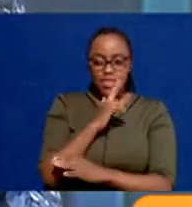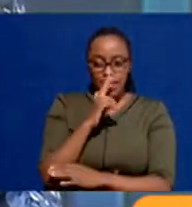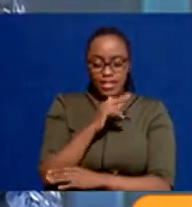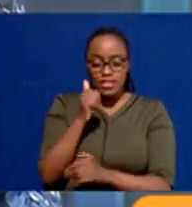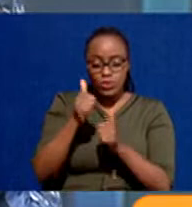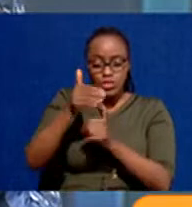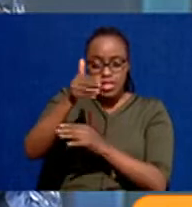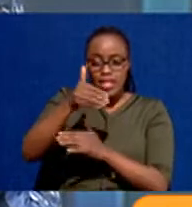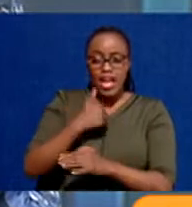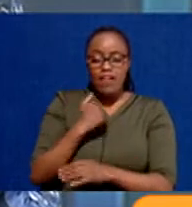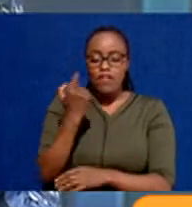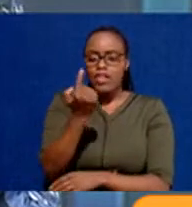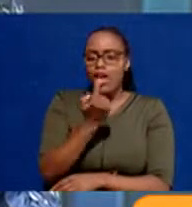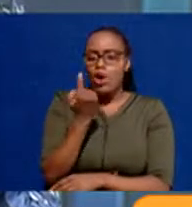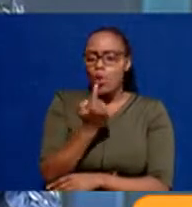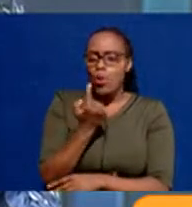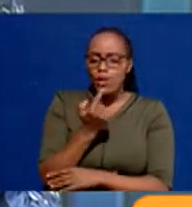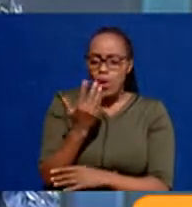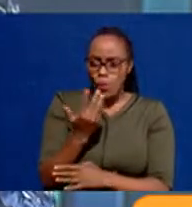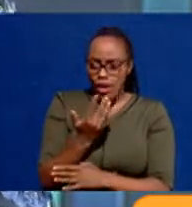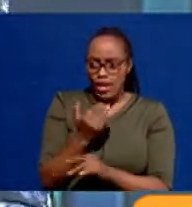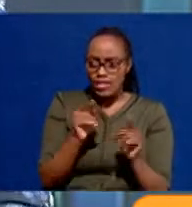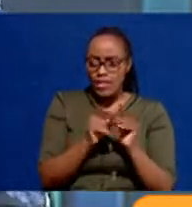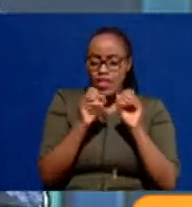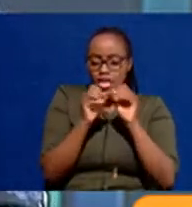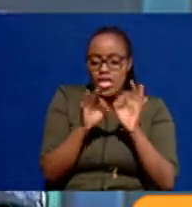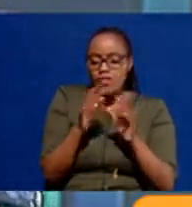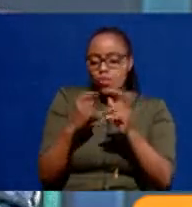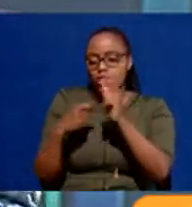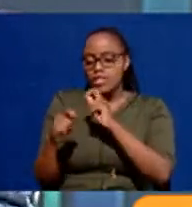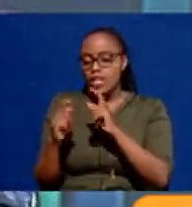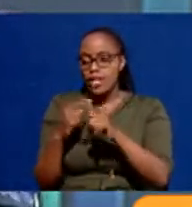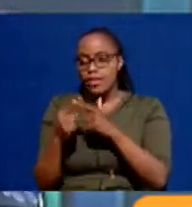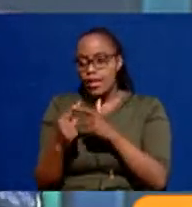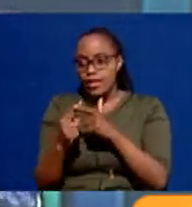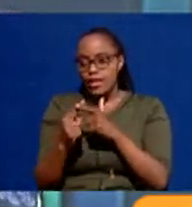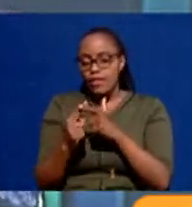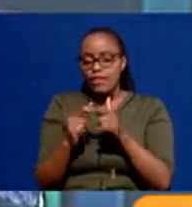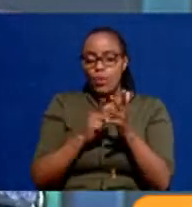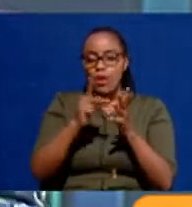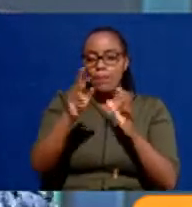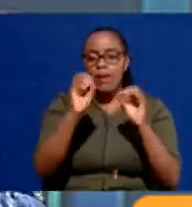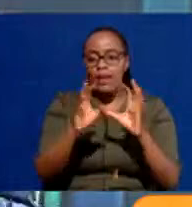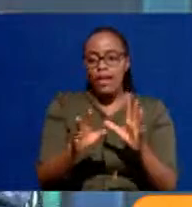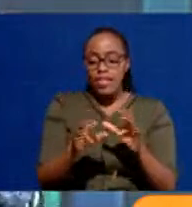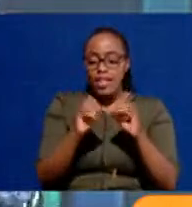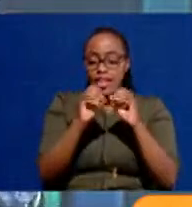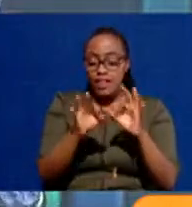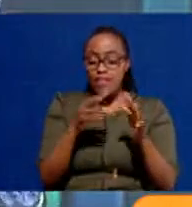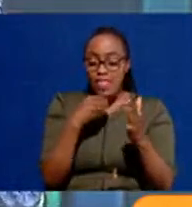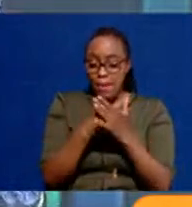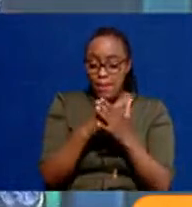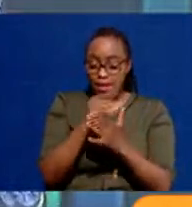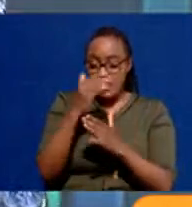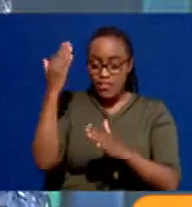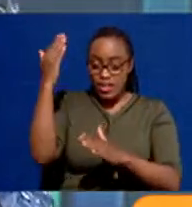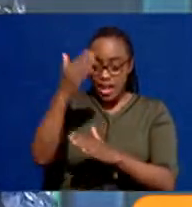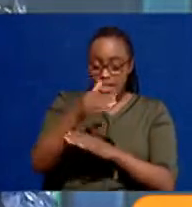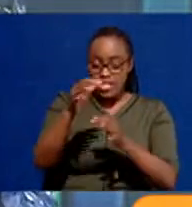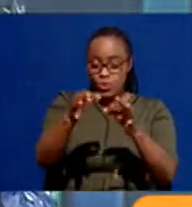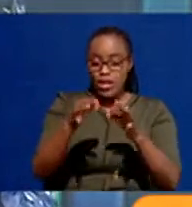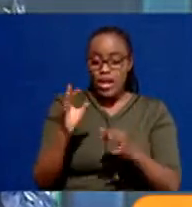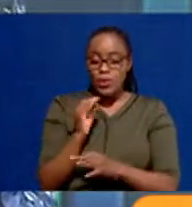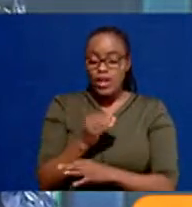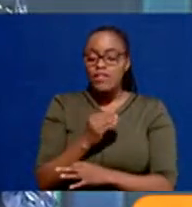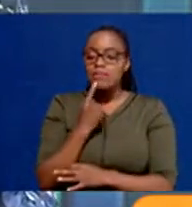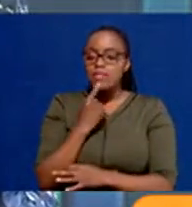that are only in the element of if we sell and then we don't pay. But so long as the money is coming directly to our account, and